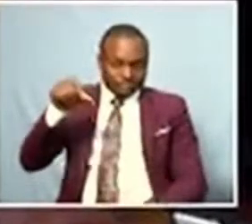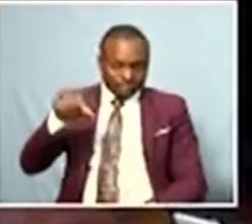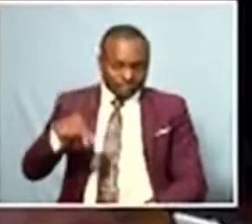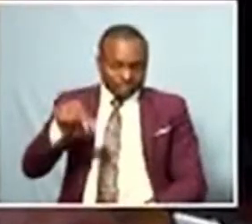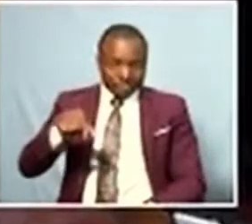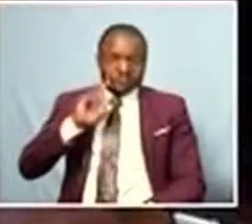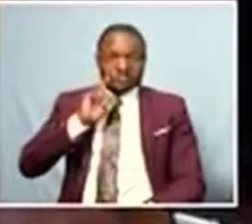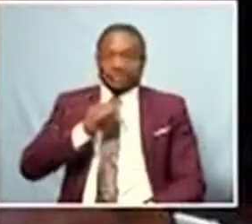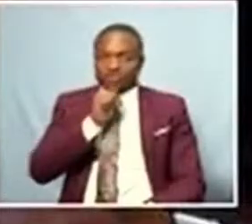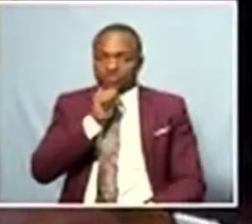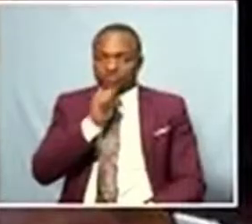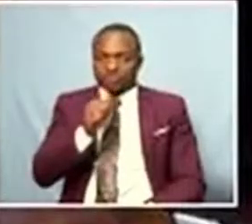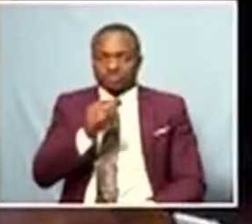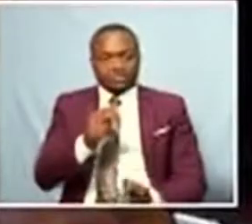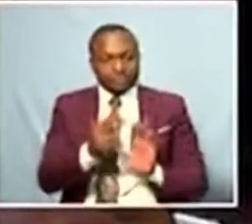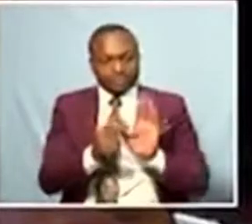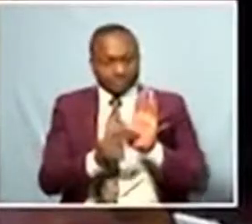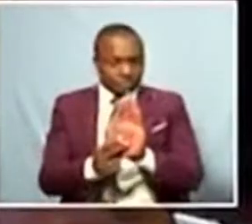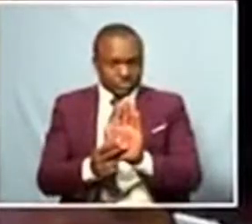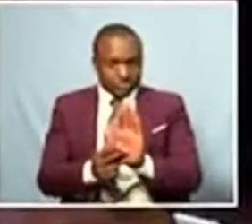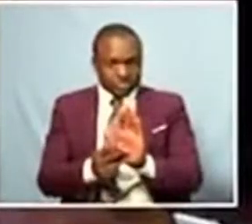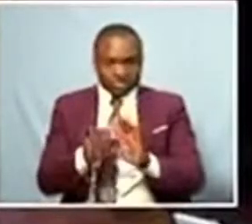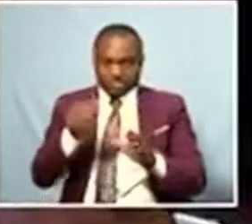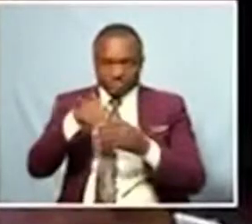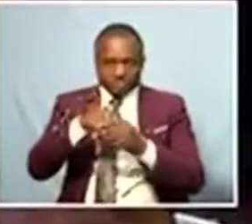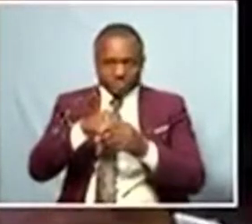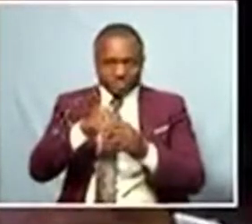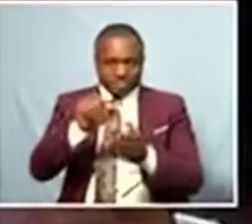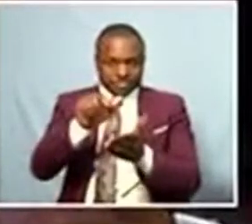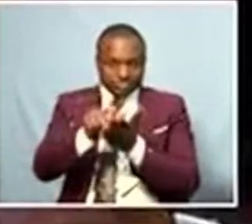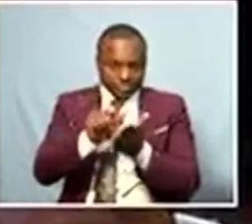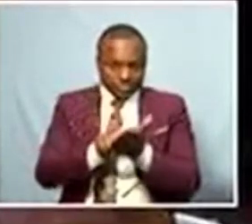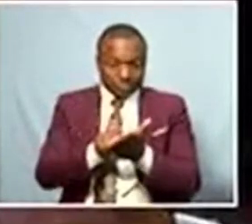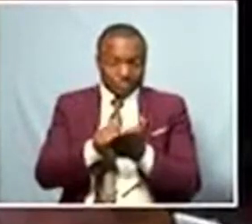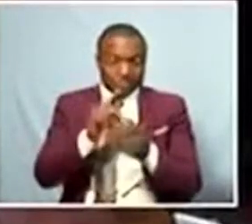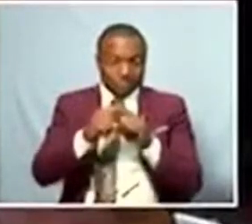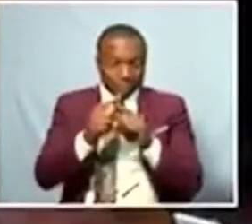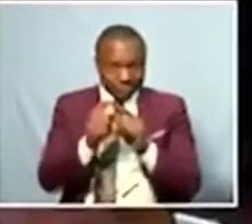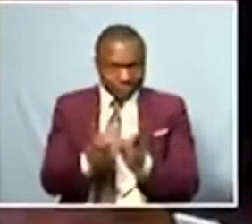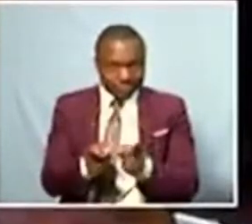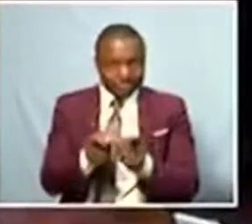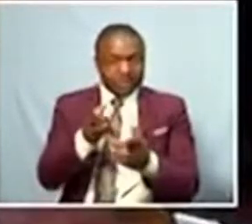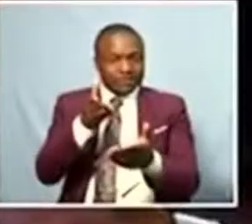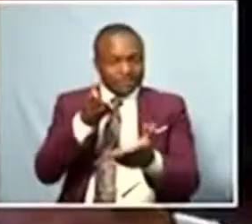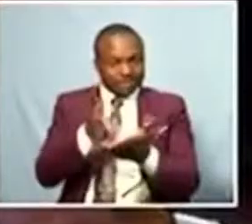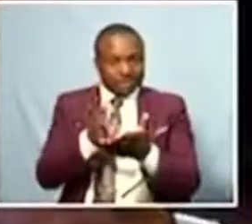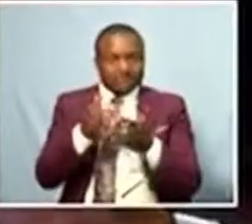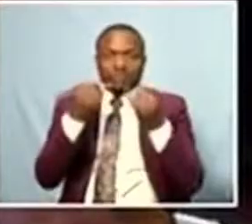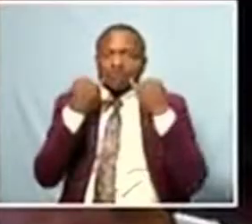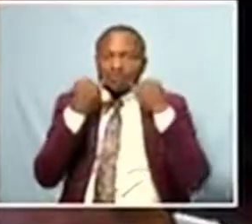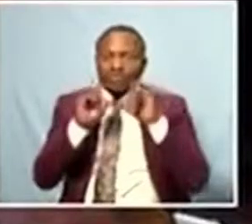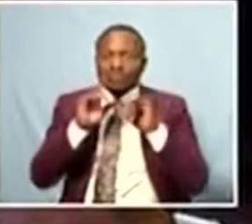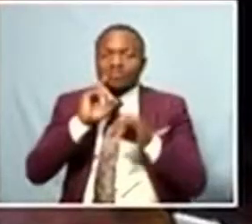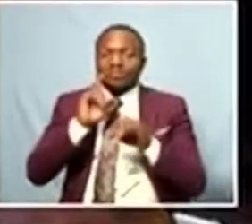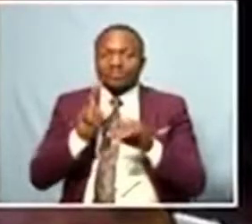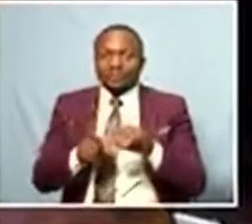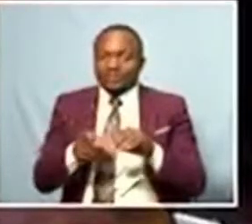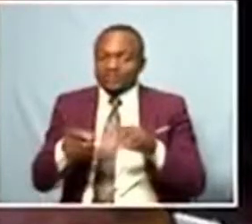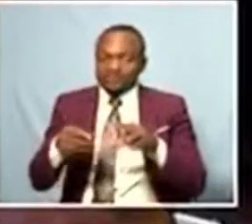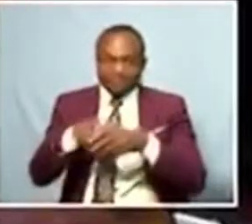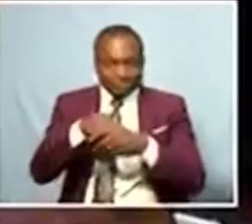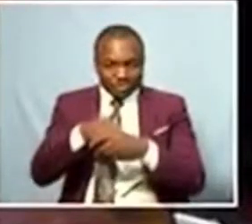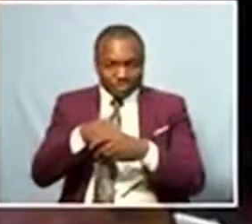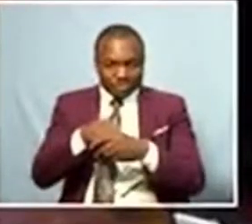should not be stipulated within the principal law. Instead, these details should be contained in